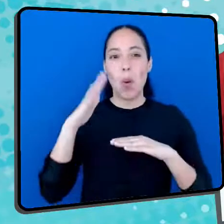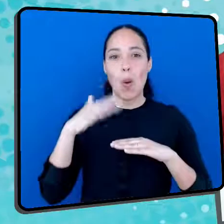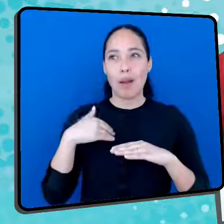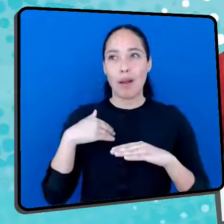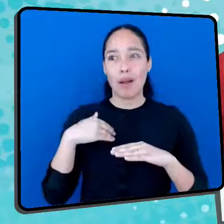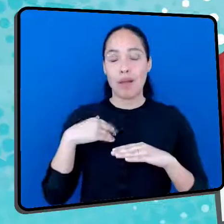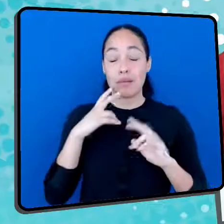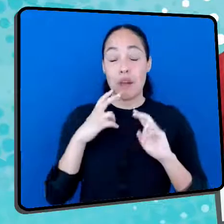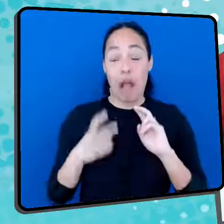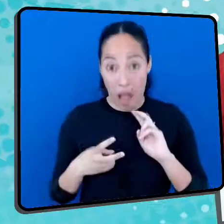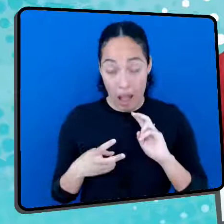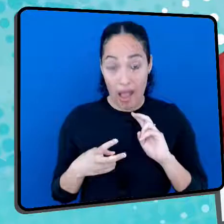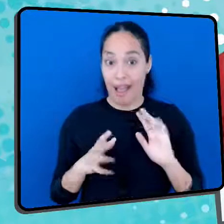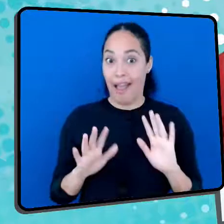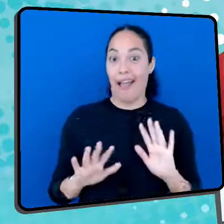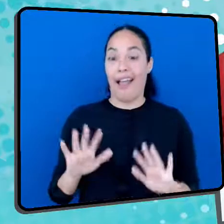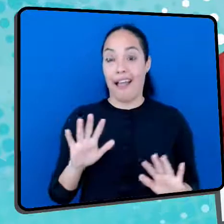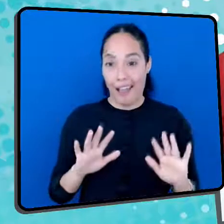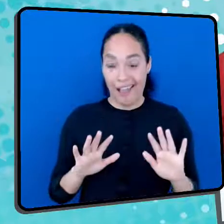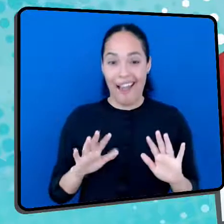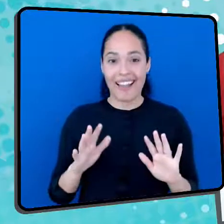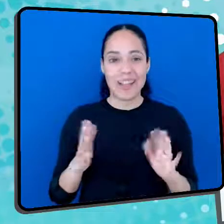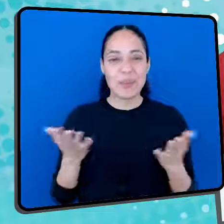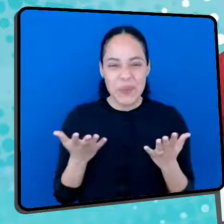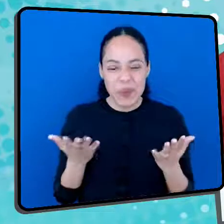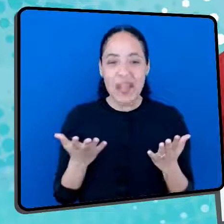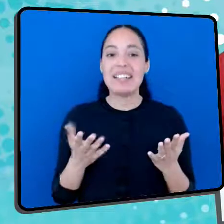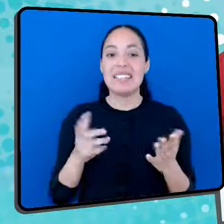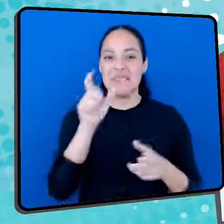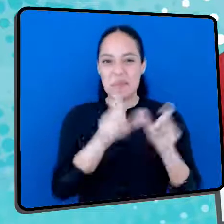When people come to you and say things like